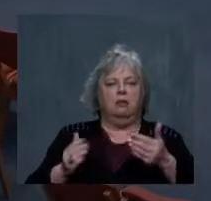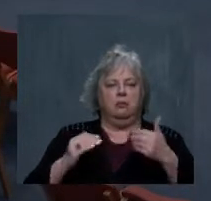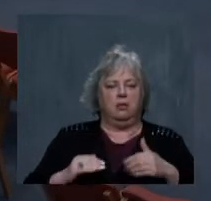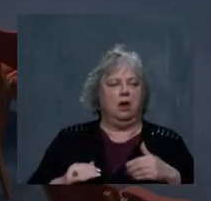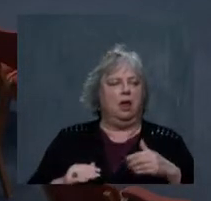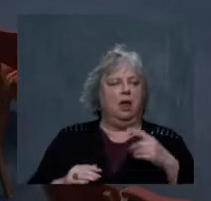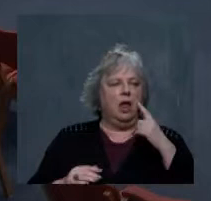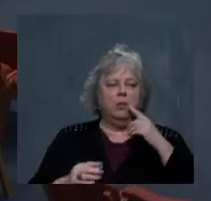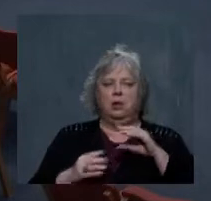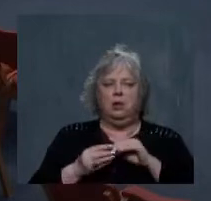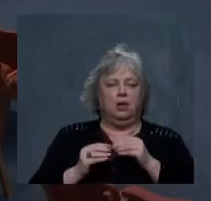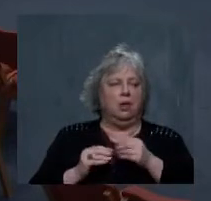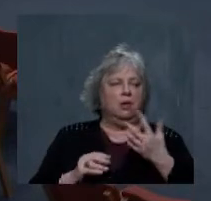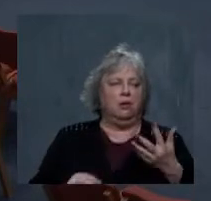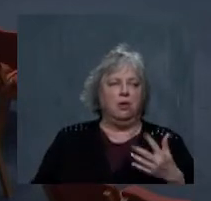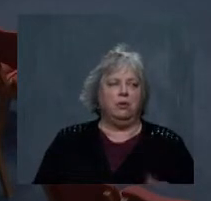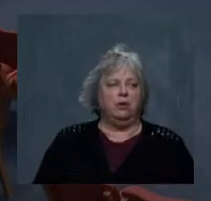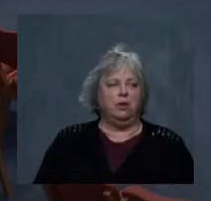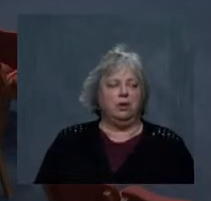Because I believe item five,